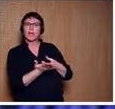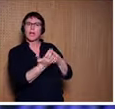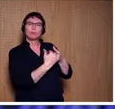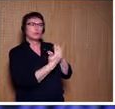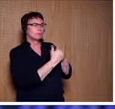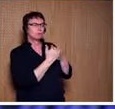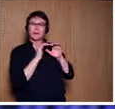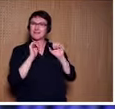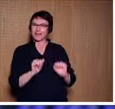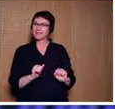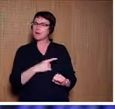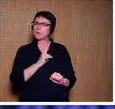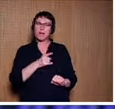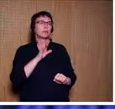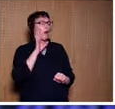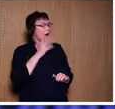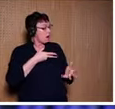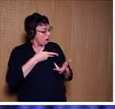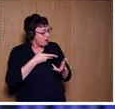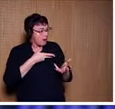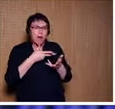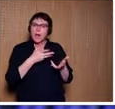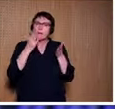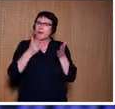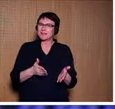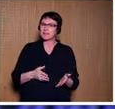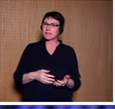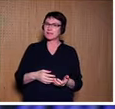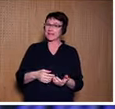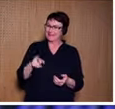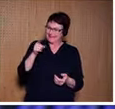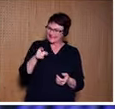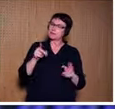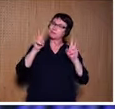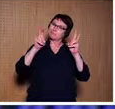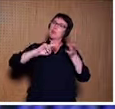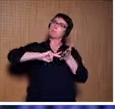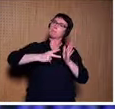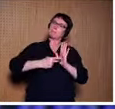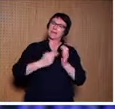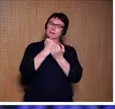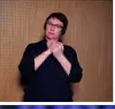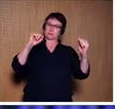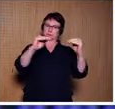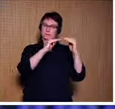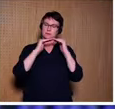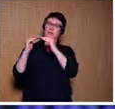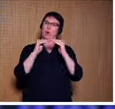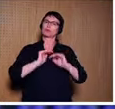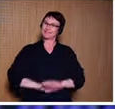hear. You know, the feminist global policy-making space, the feminist movement has never been